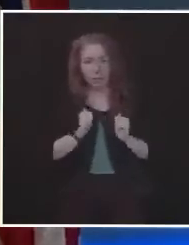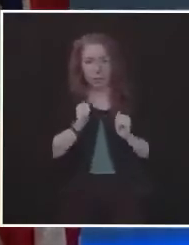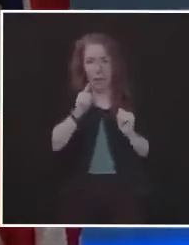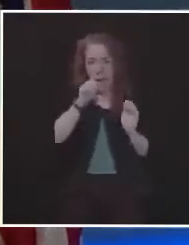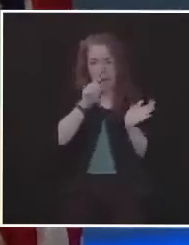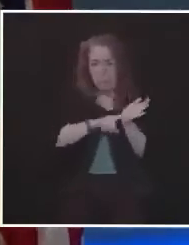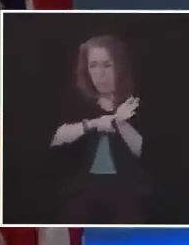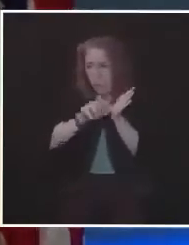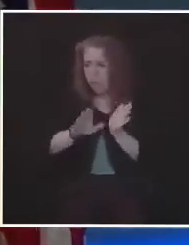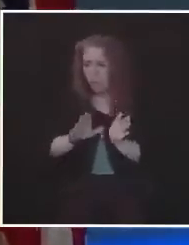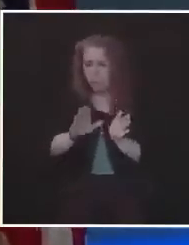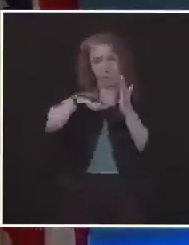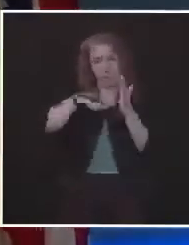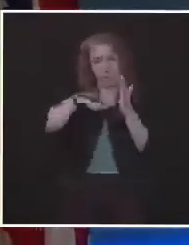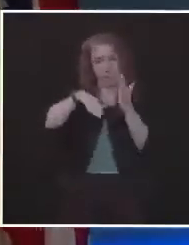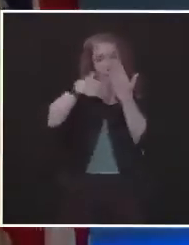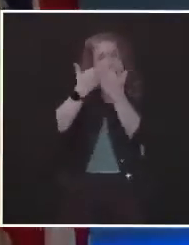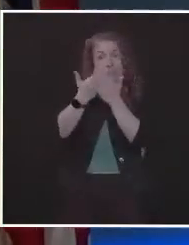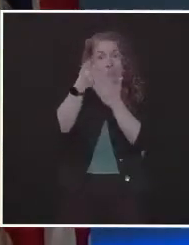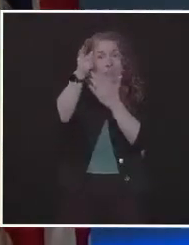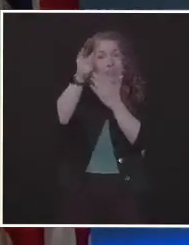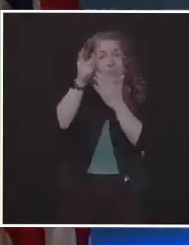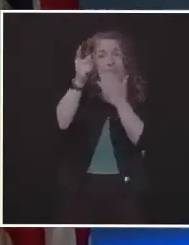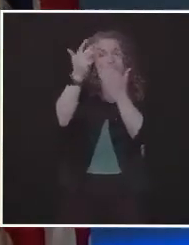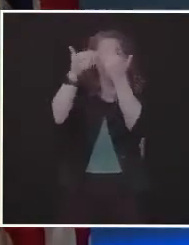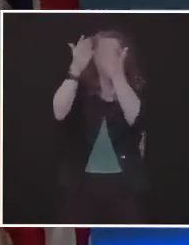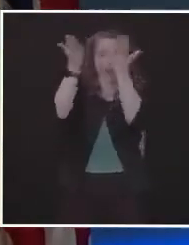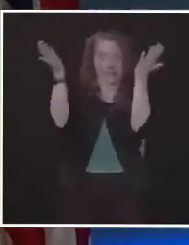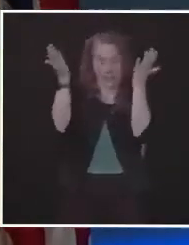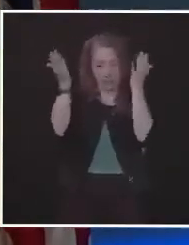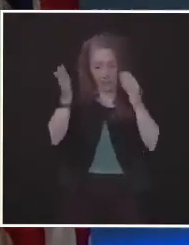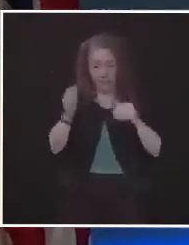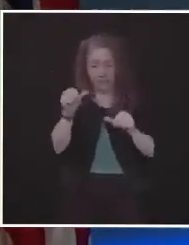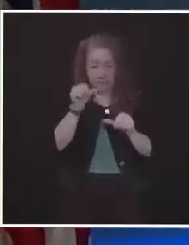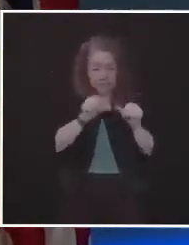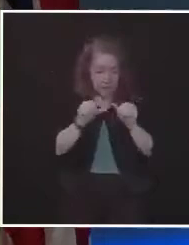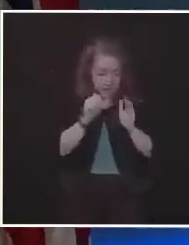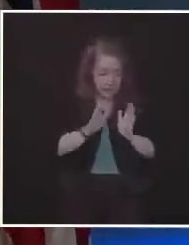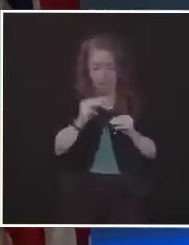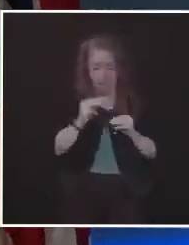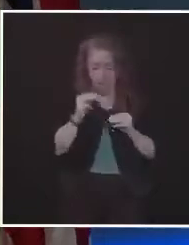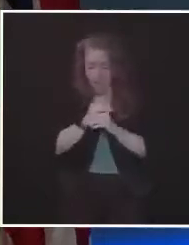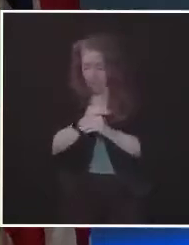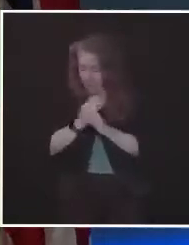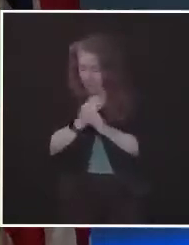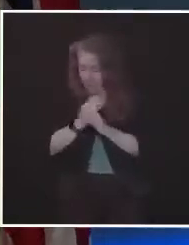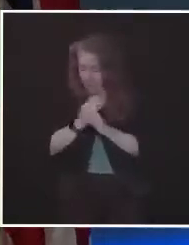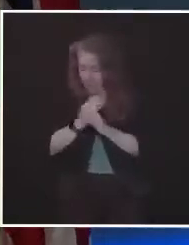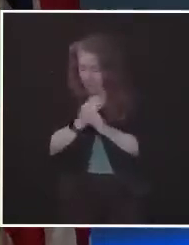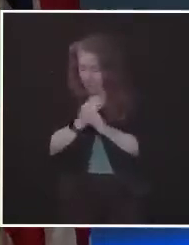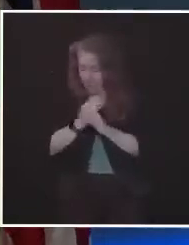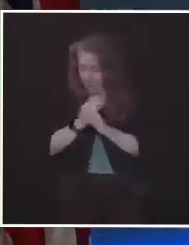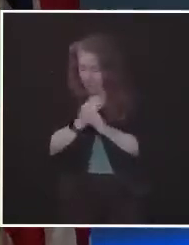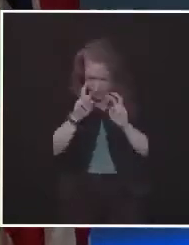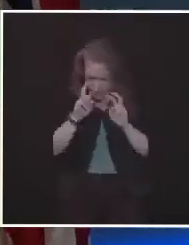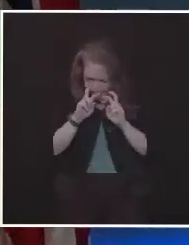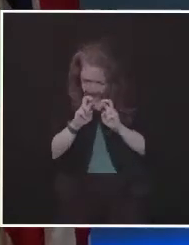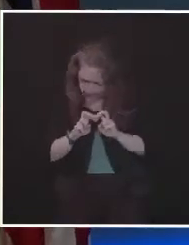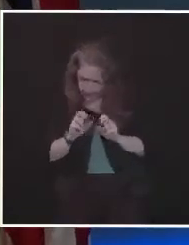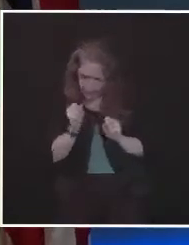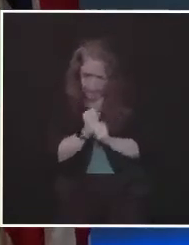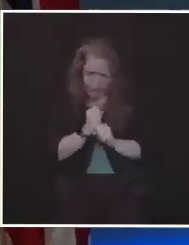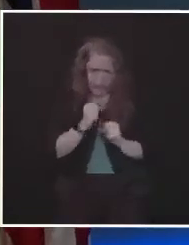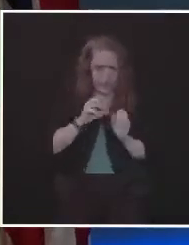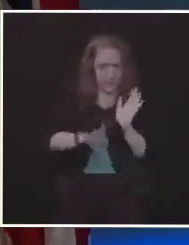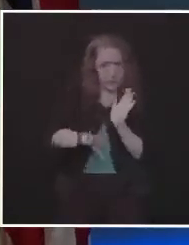Scientists, mathematicians, and technicians make a breakthrough discovery and discoveries and